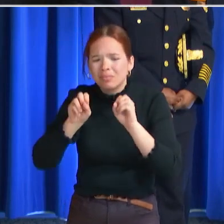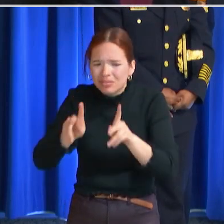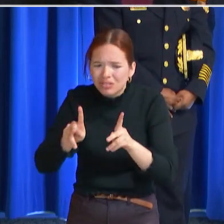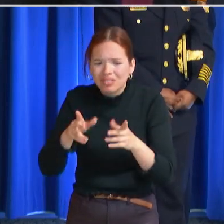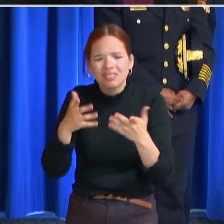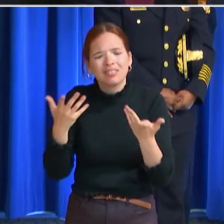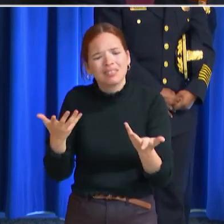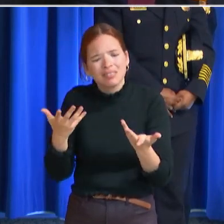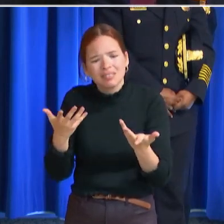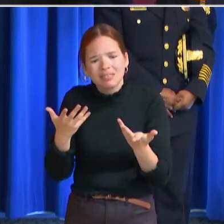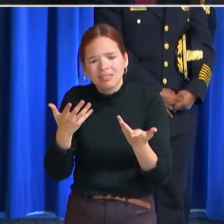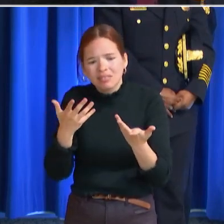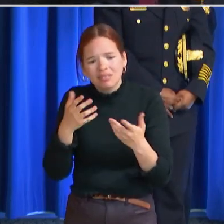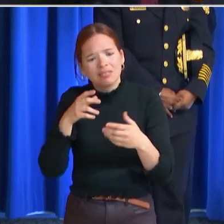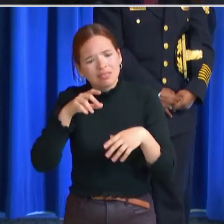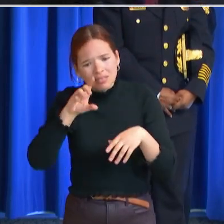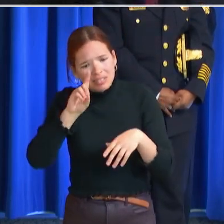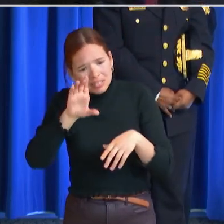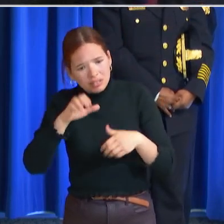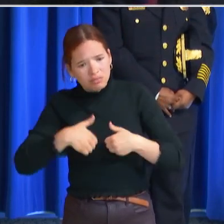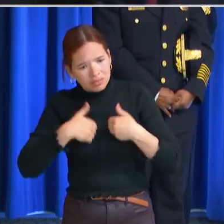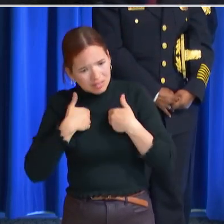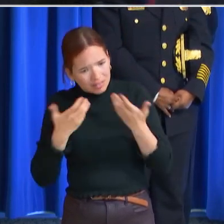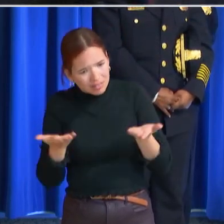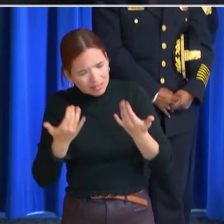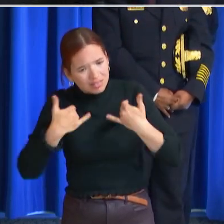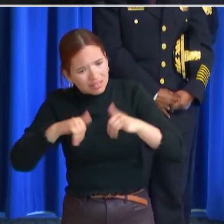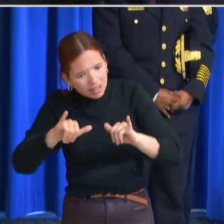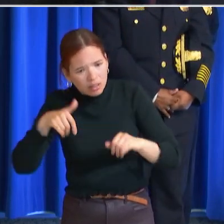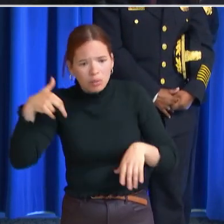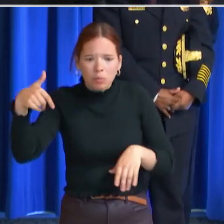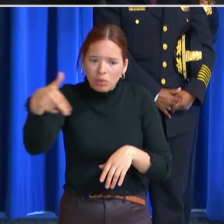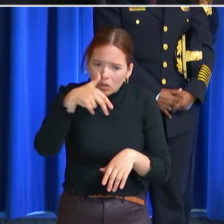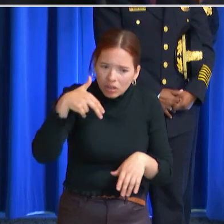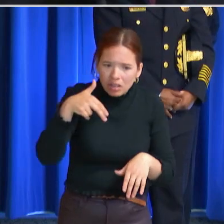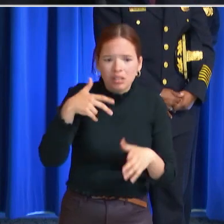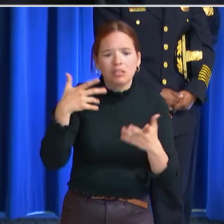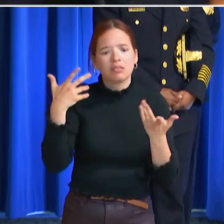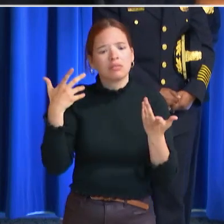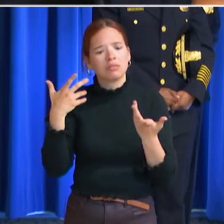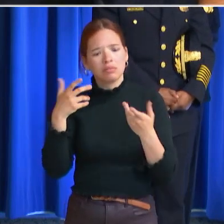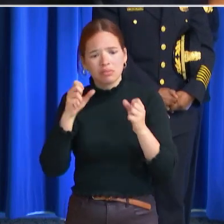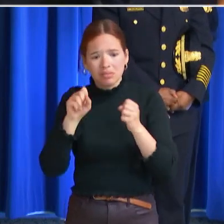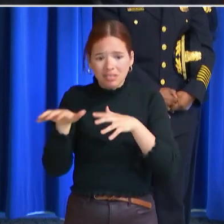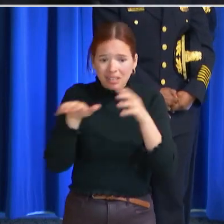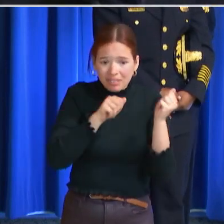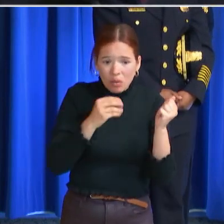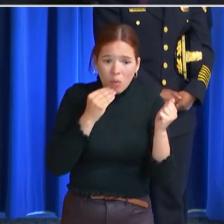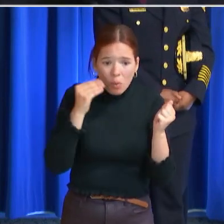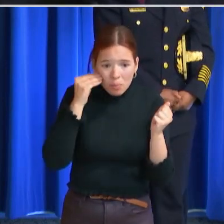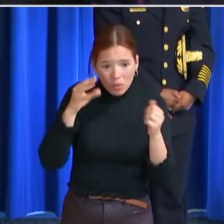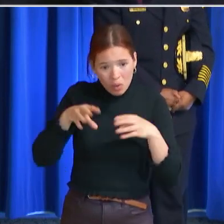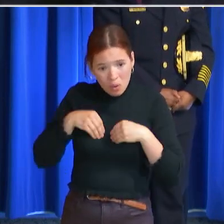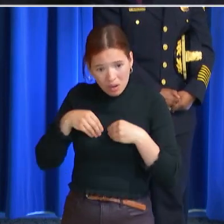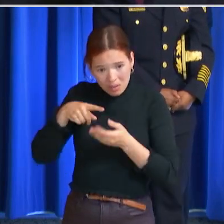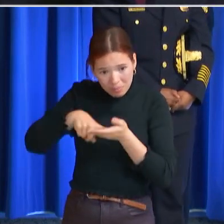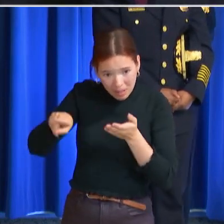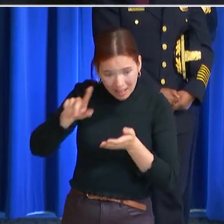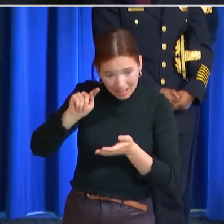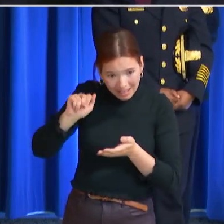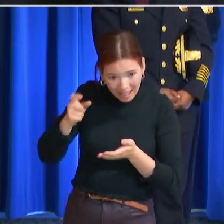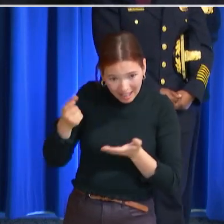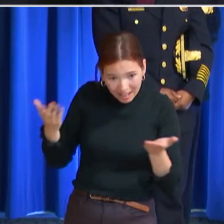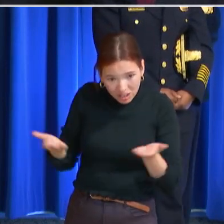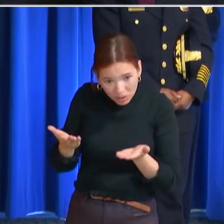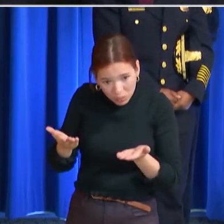DC resident. I still traverse these streets. Even after I'm chief, I'm a homeowner here. I pay taxes here in this city, and I want the best for